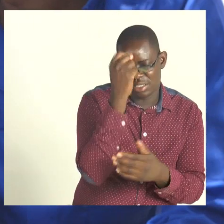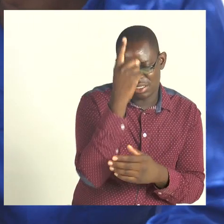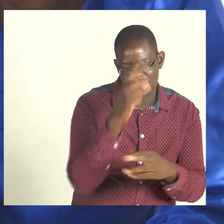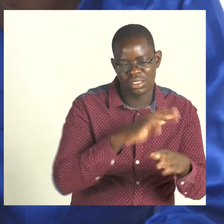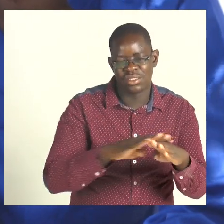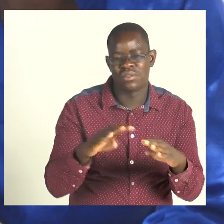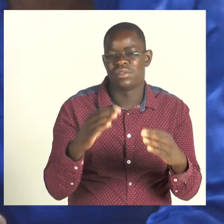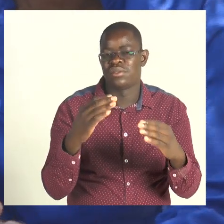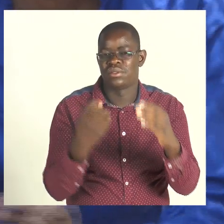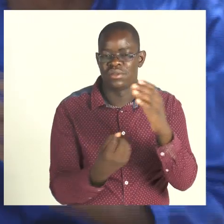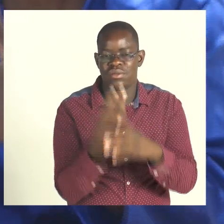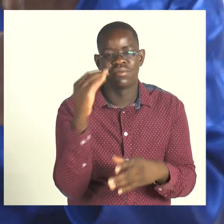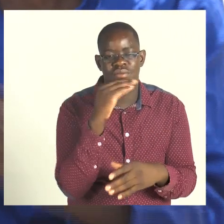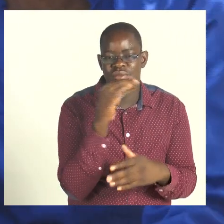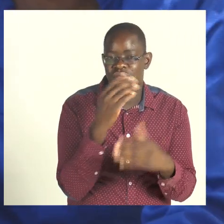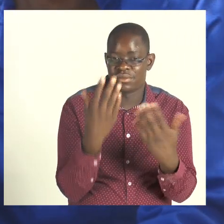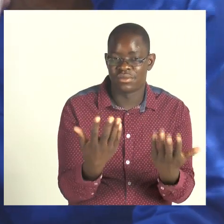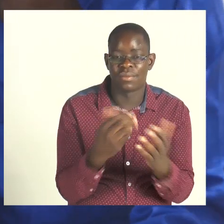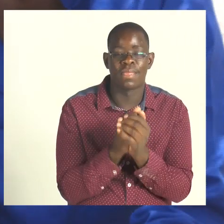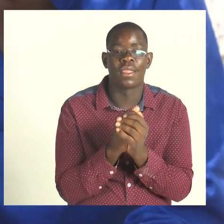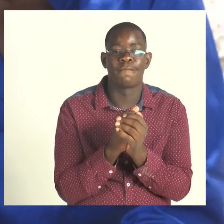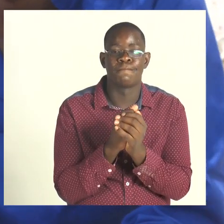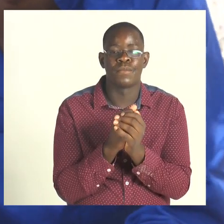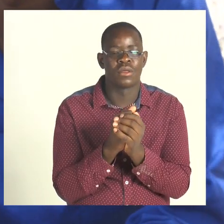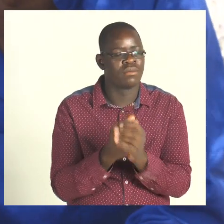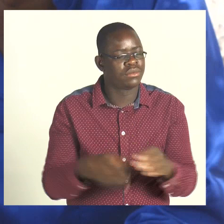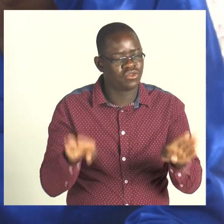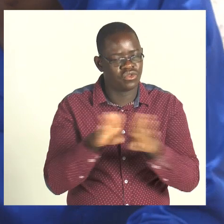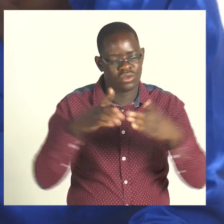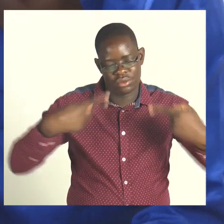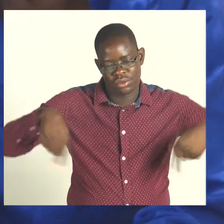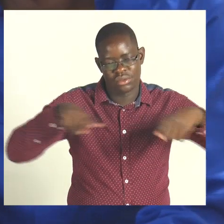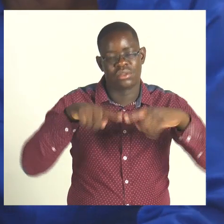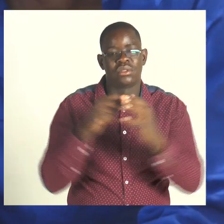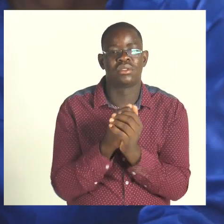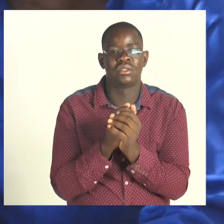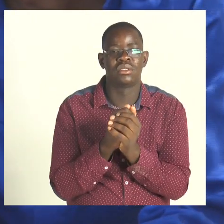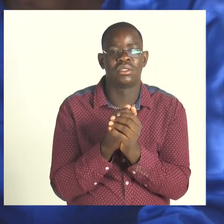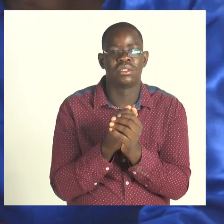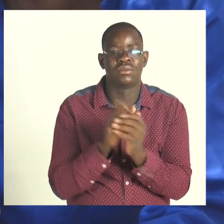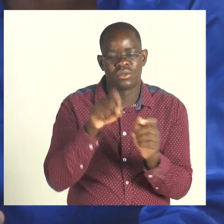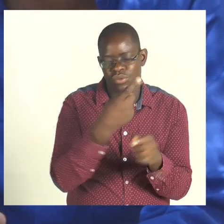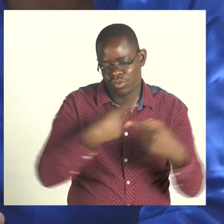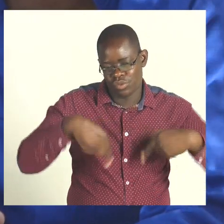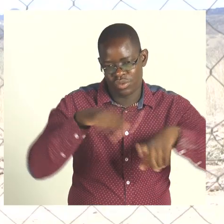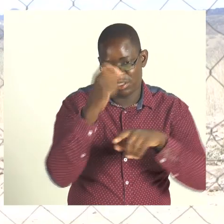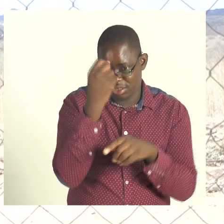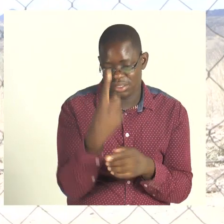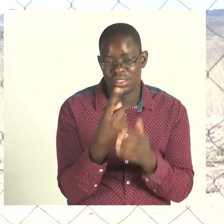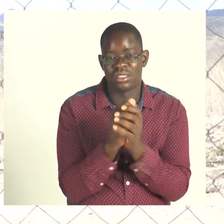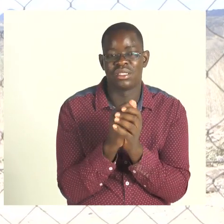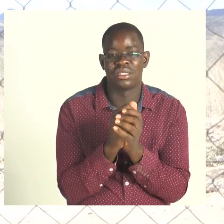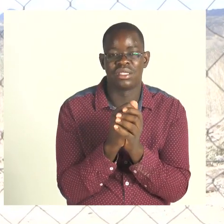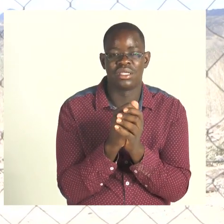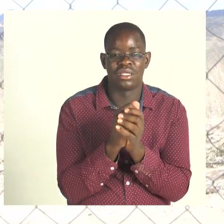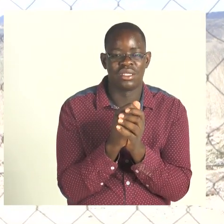of production, food production. So we'll do it ourselves, because we do understand.